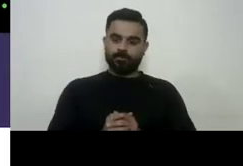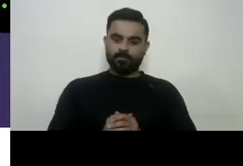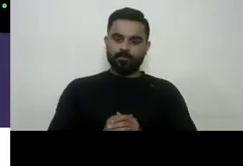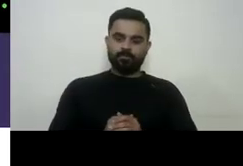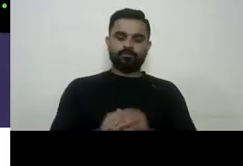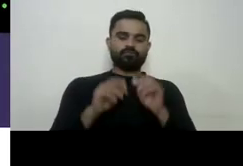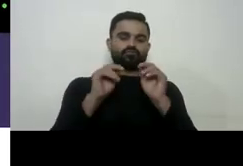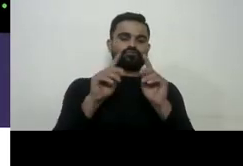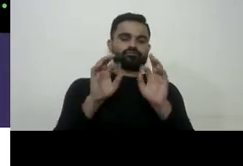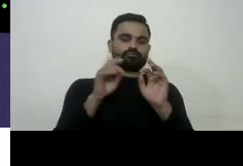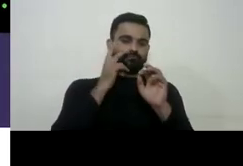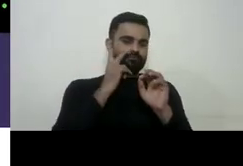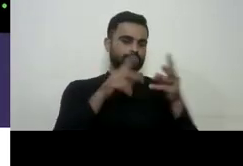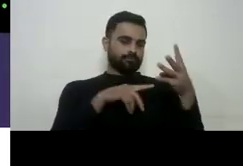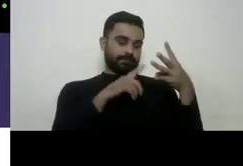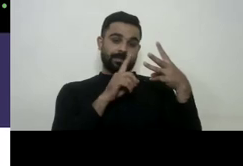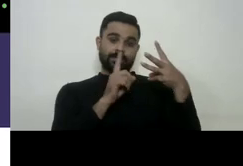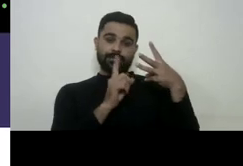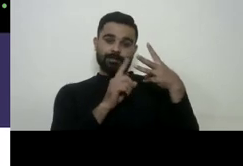All right, let's take the third one.